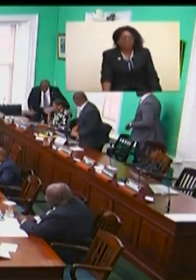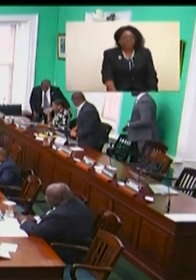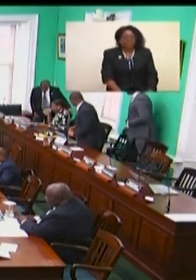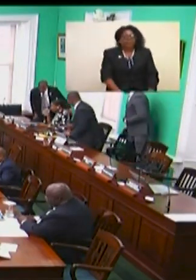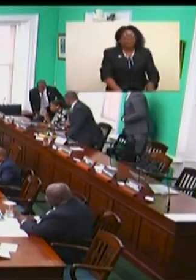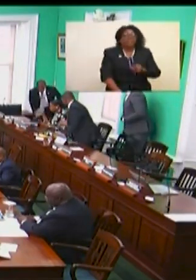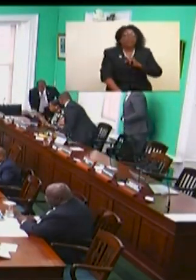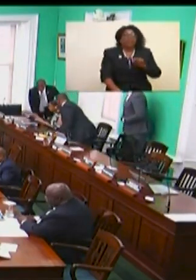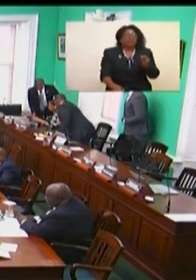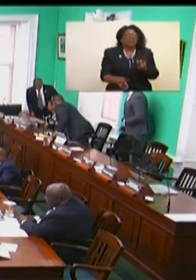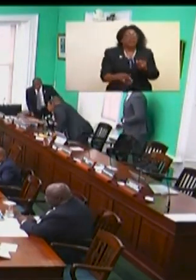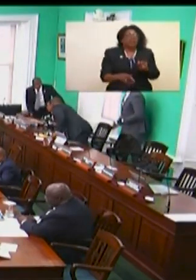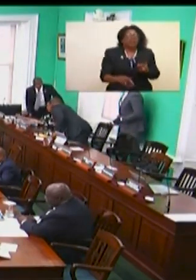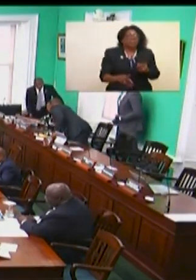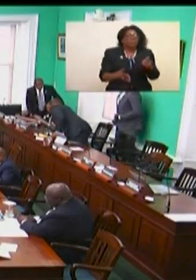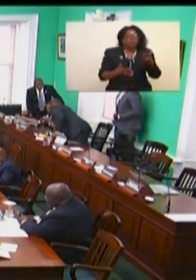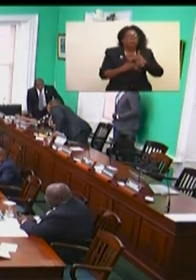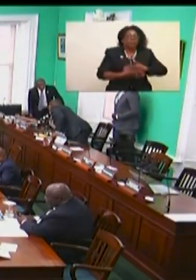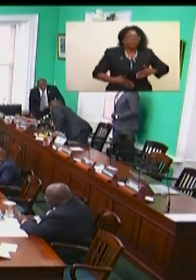report to this nation